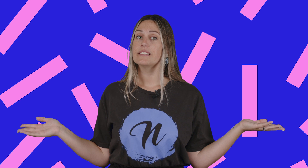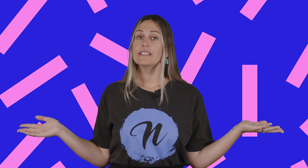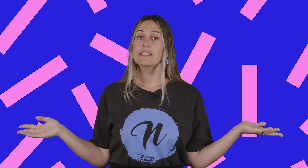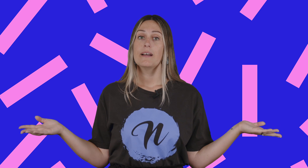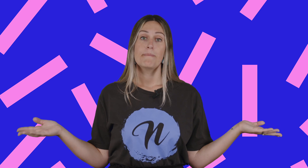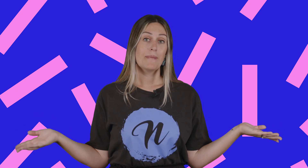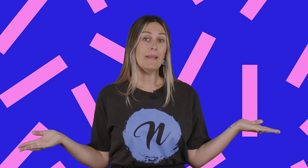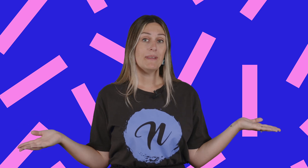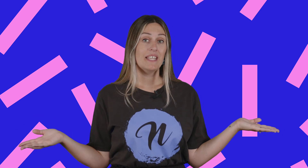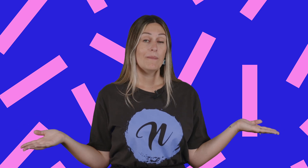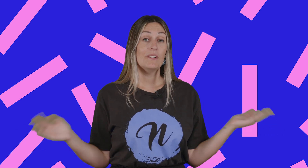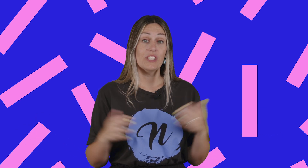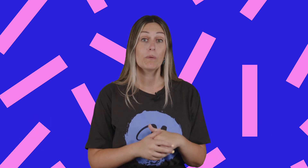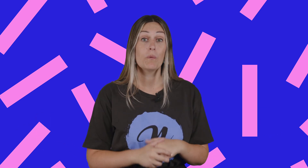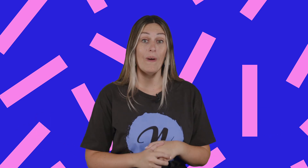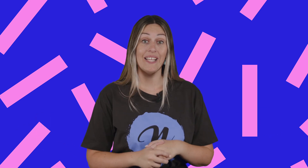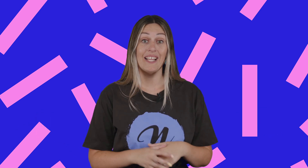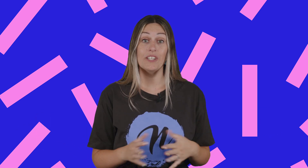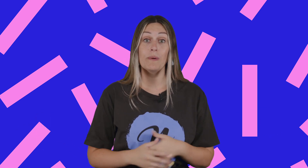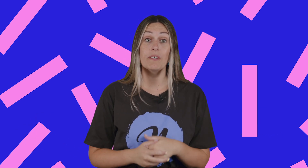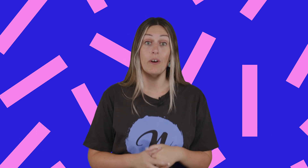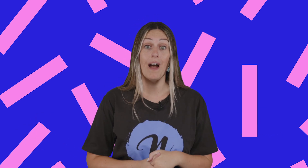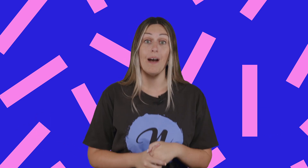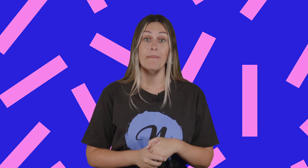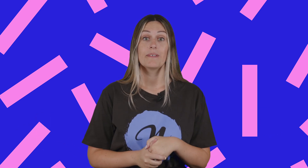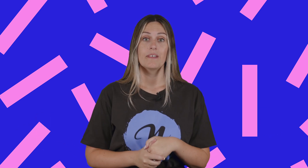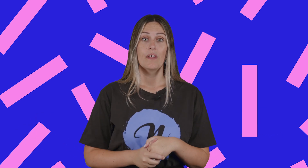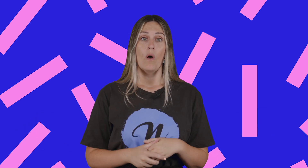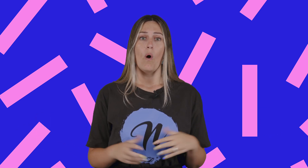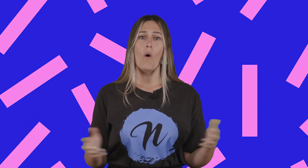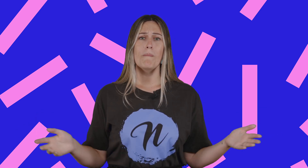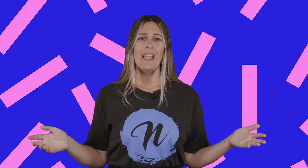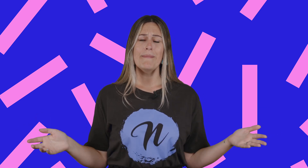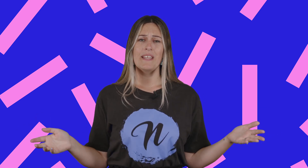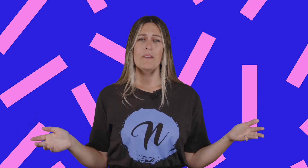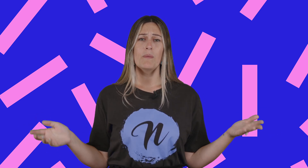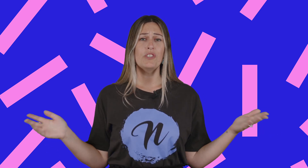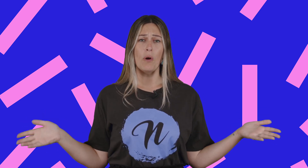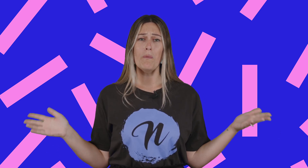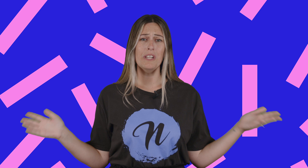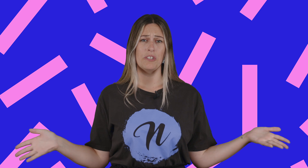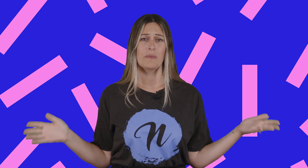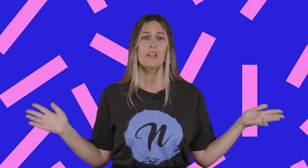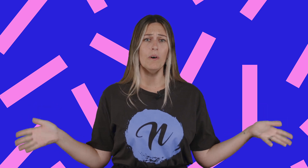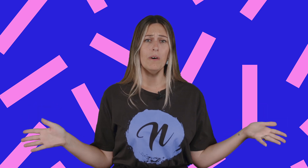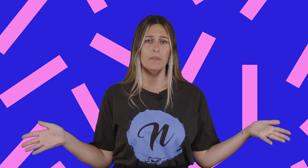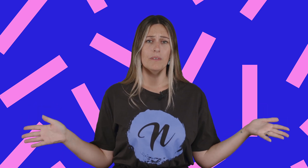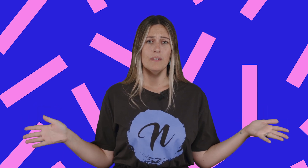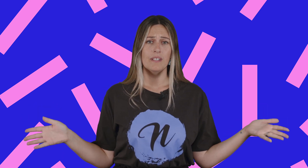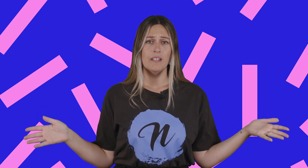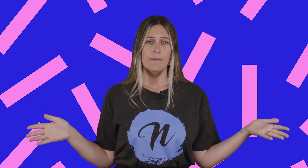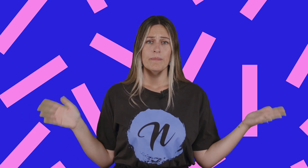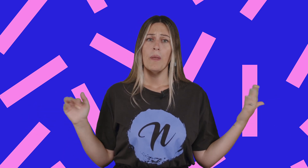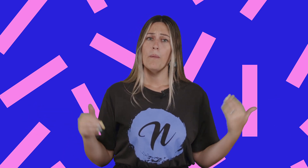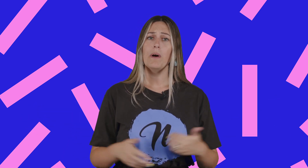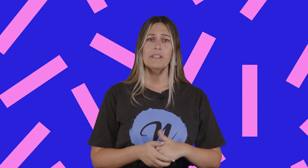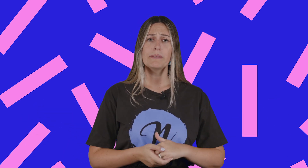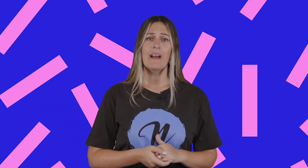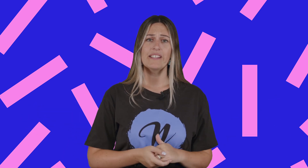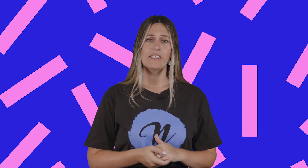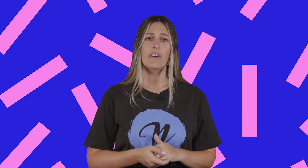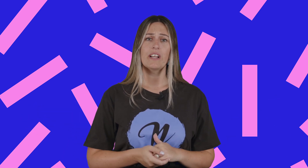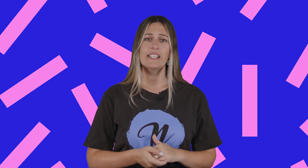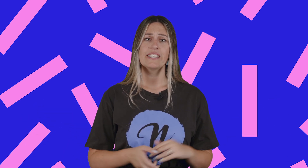scared. Maybe we just want to wait until we grow up. Or maybe we don't want to do it at all.